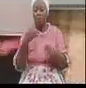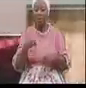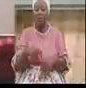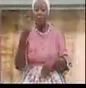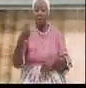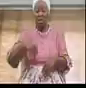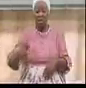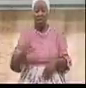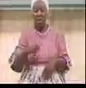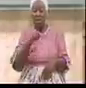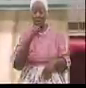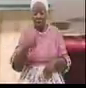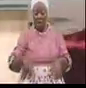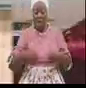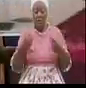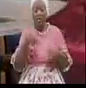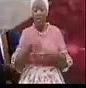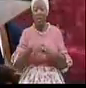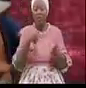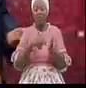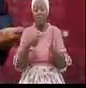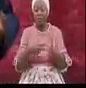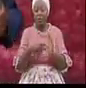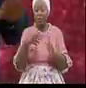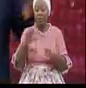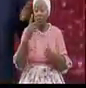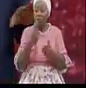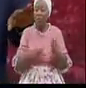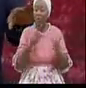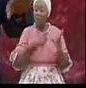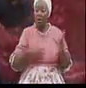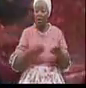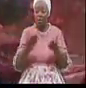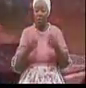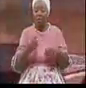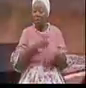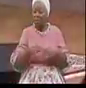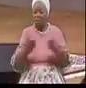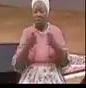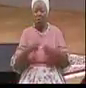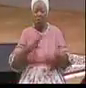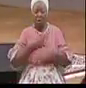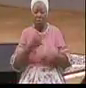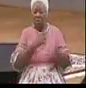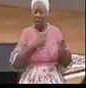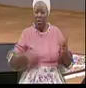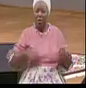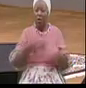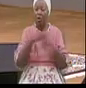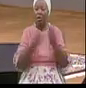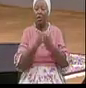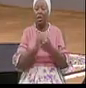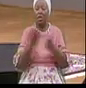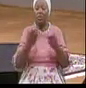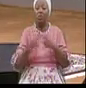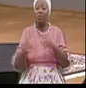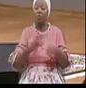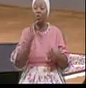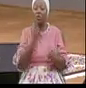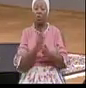the Lord wants. They don't want to please the Lord. All they want is to please themselves.